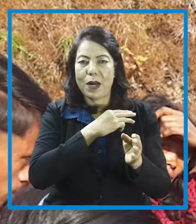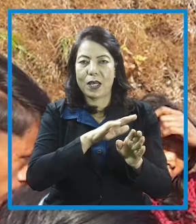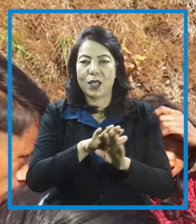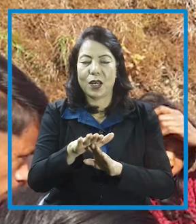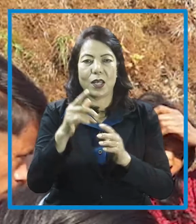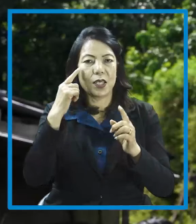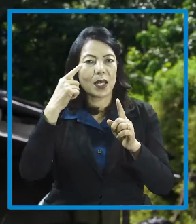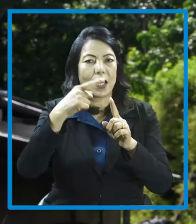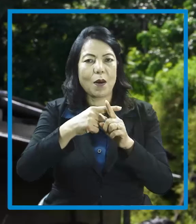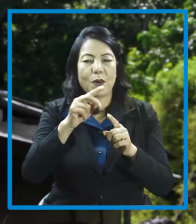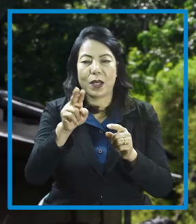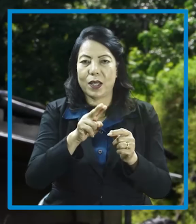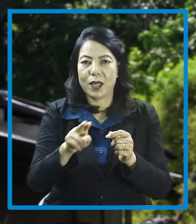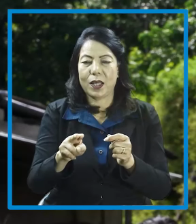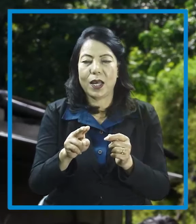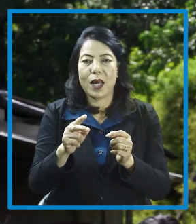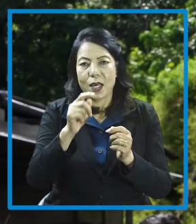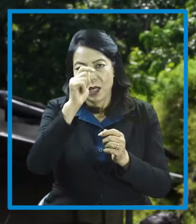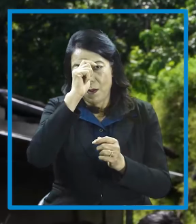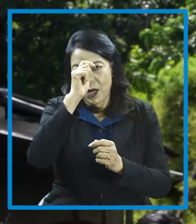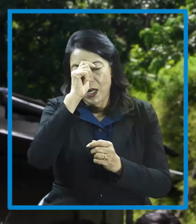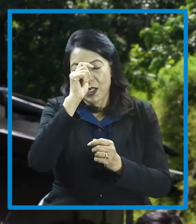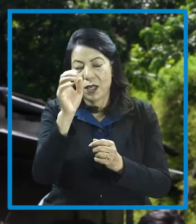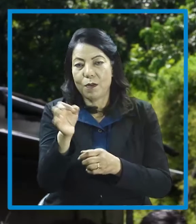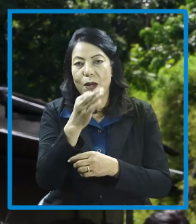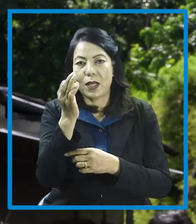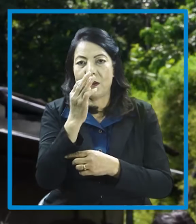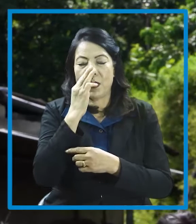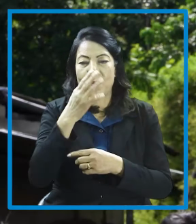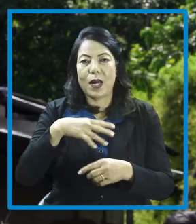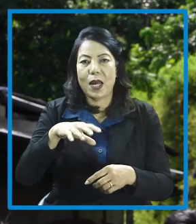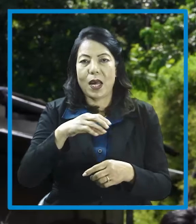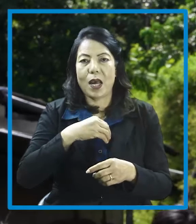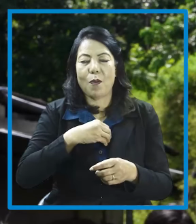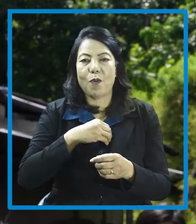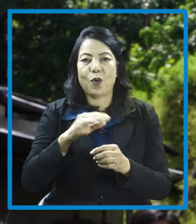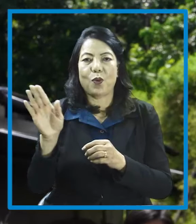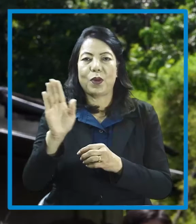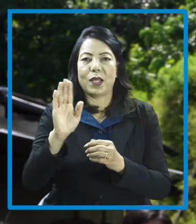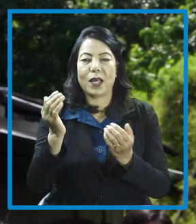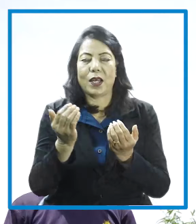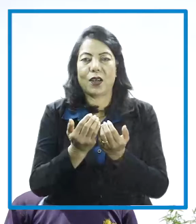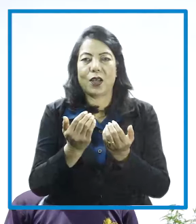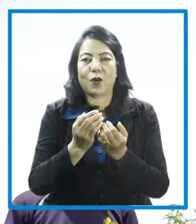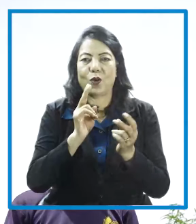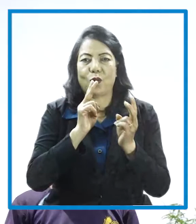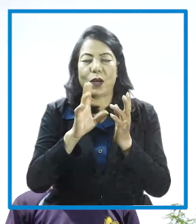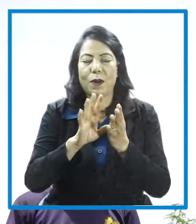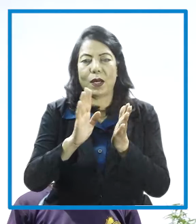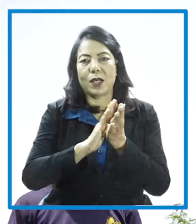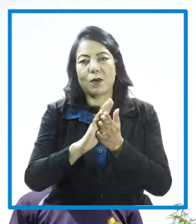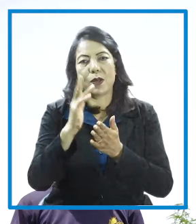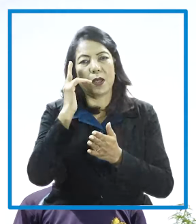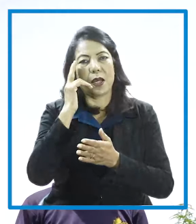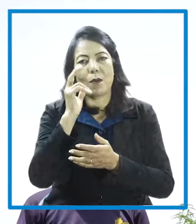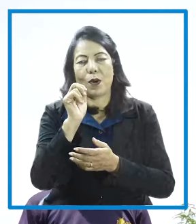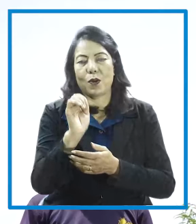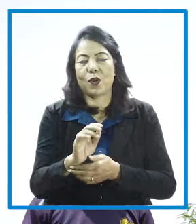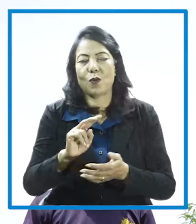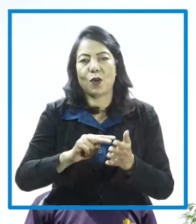as you saw in the field, the way people farewelled us in such a positive